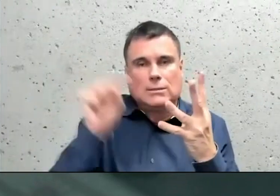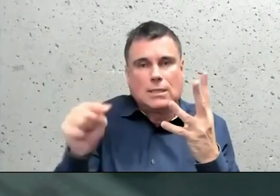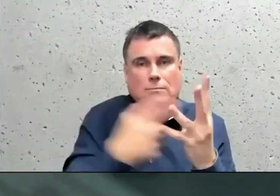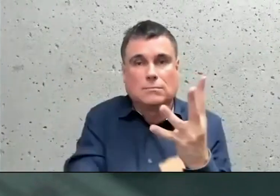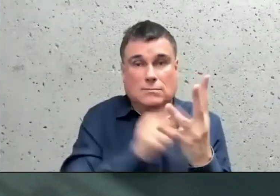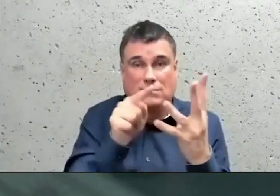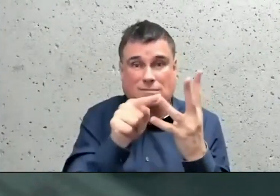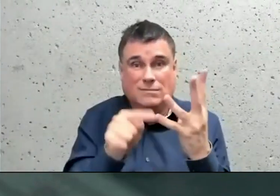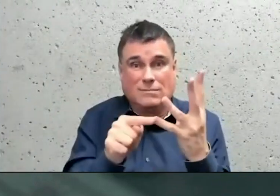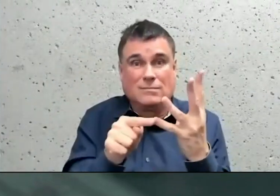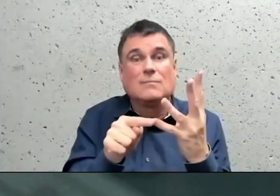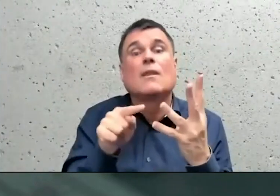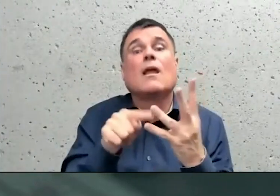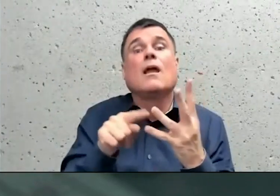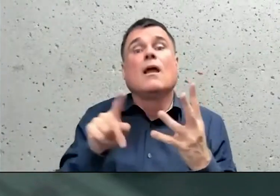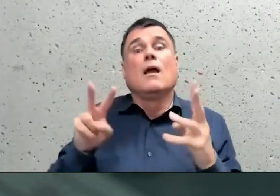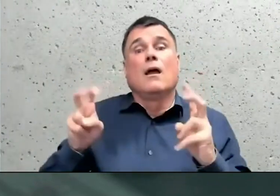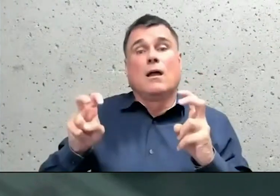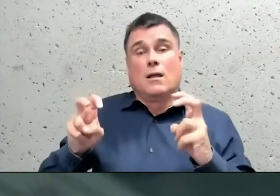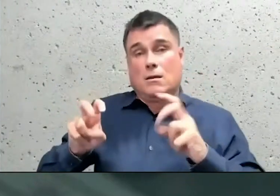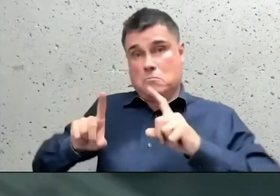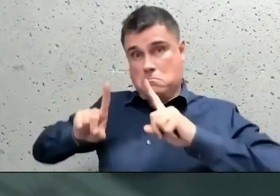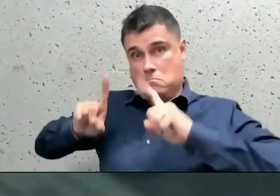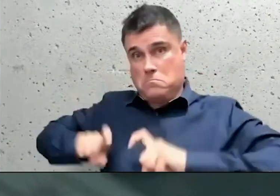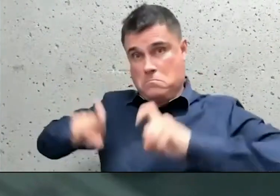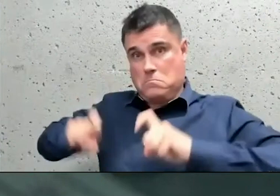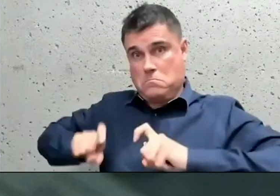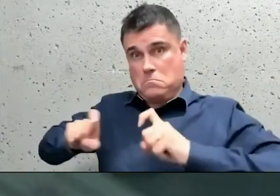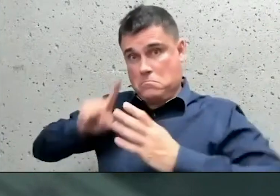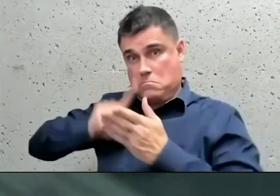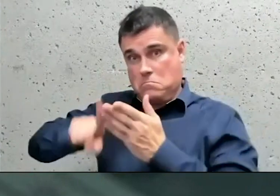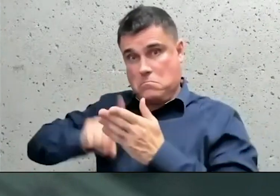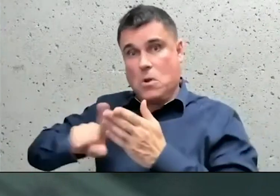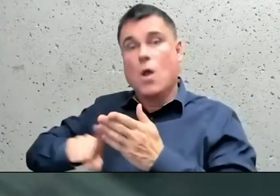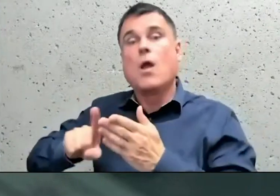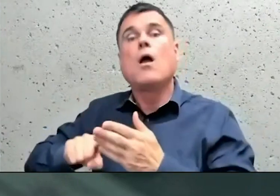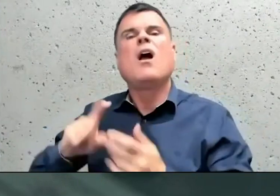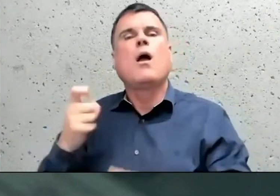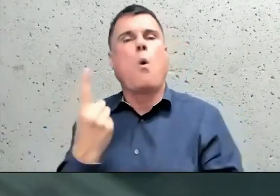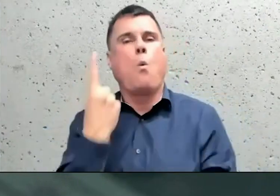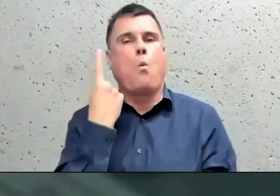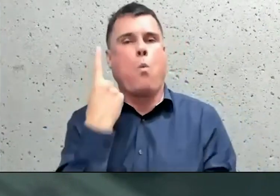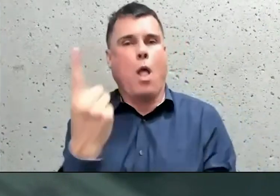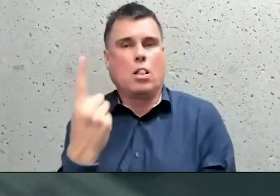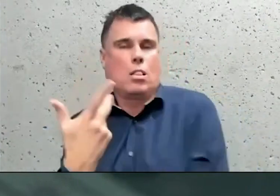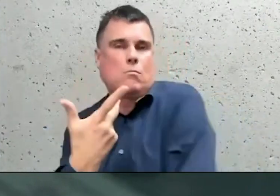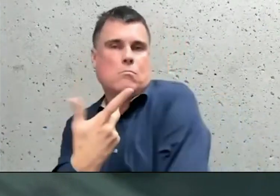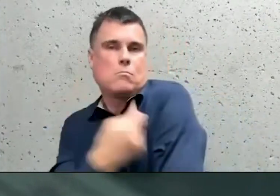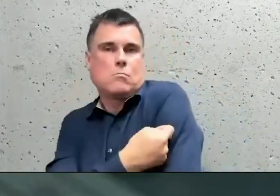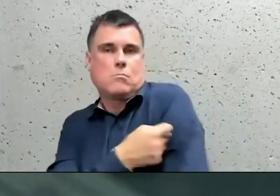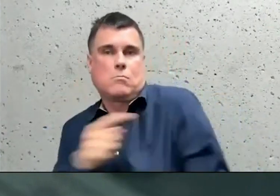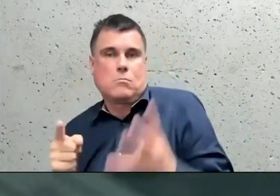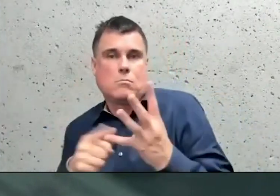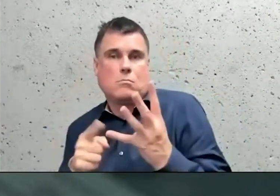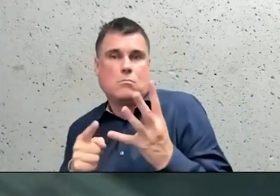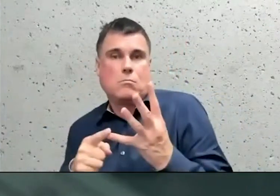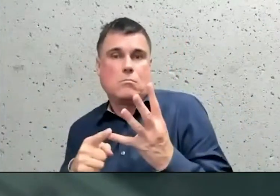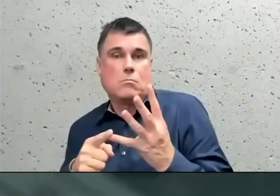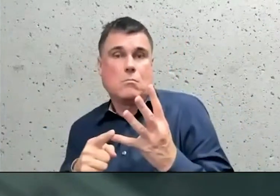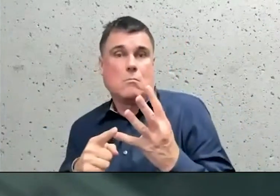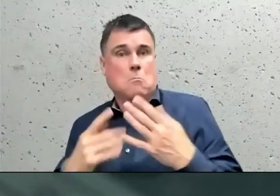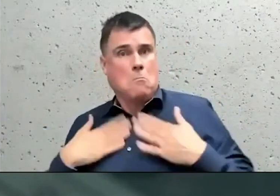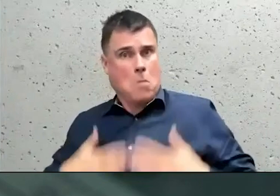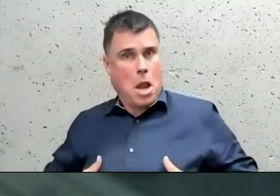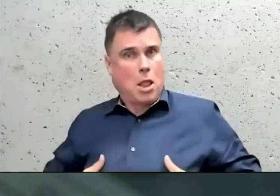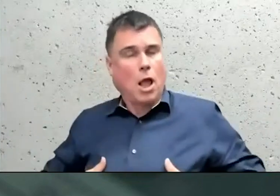dose vaccine. So it's been widely used in the U.S. as a single dose vaccine, and it has good, strong protection, about the same